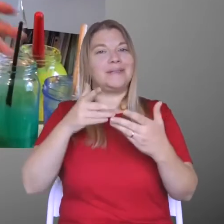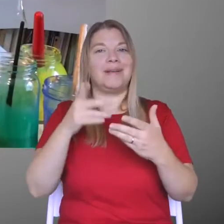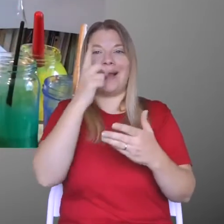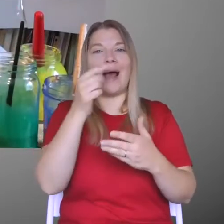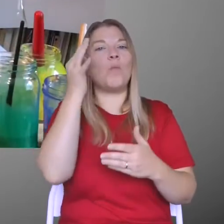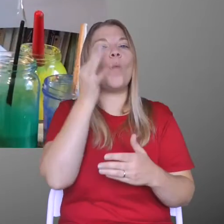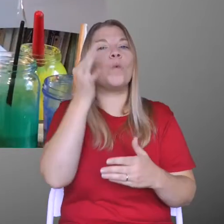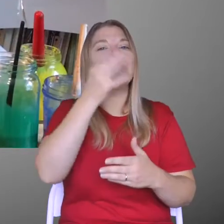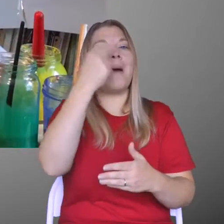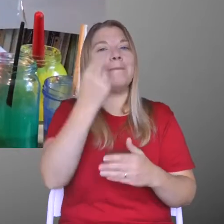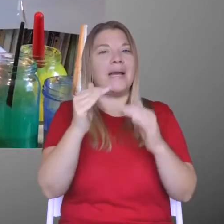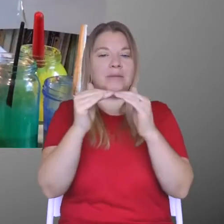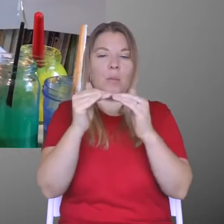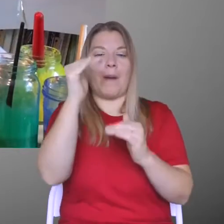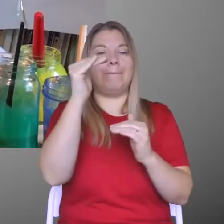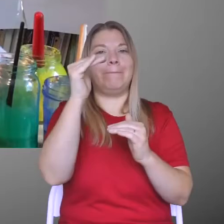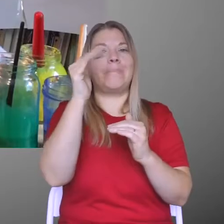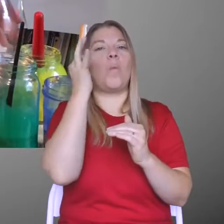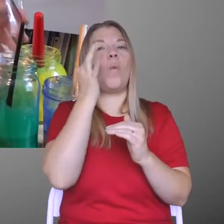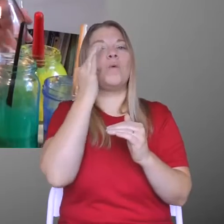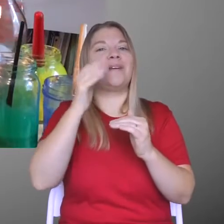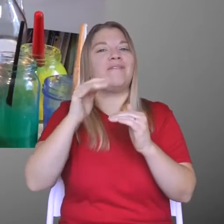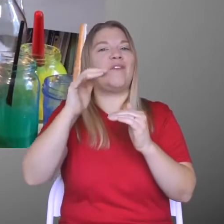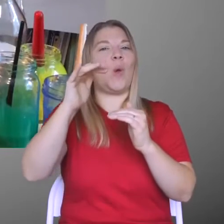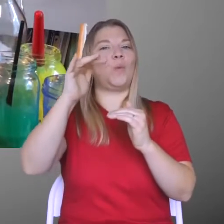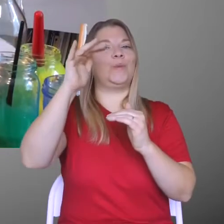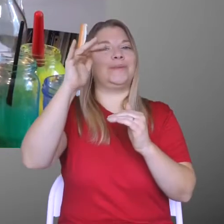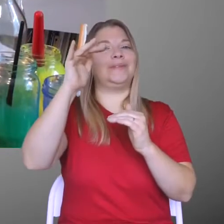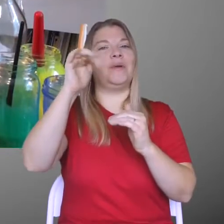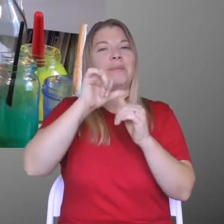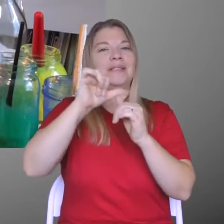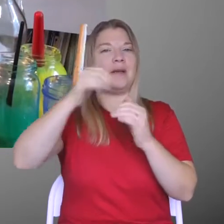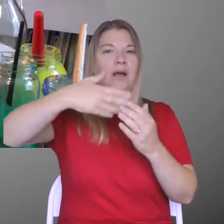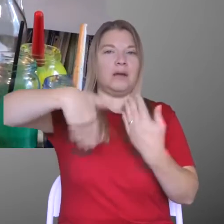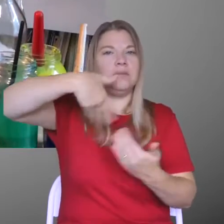So that's another way you can do it. And lastly,